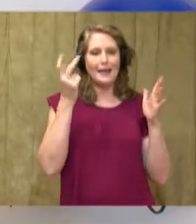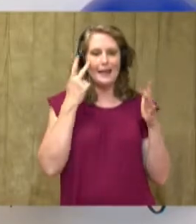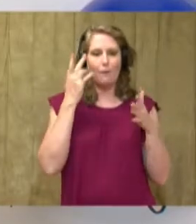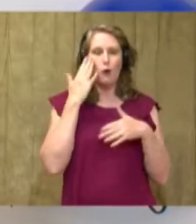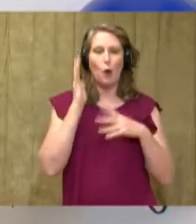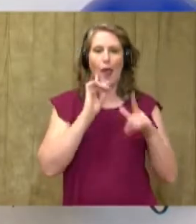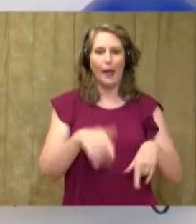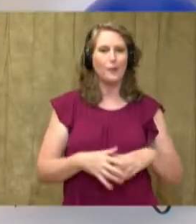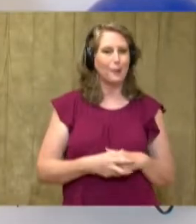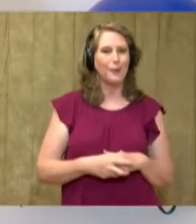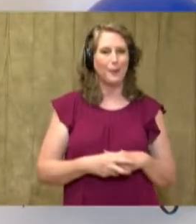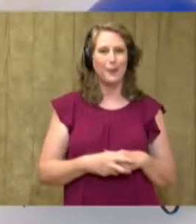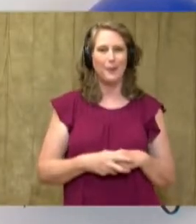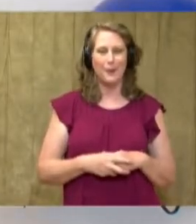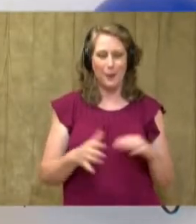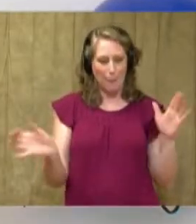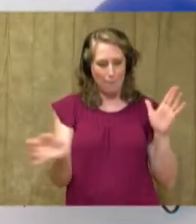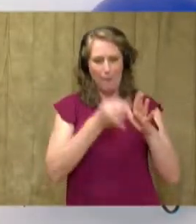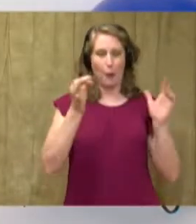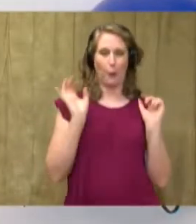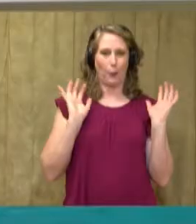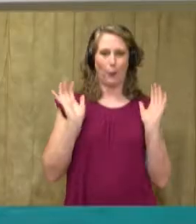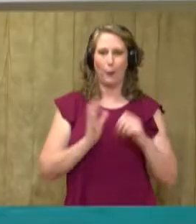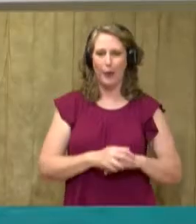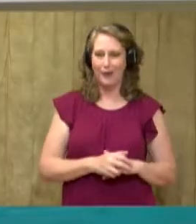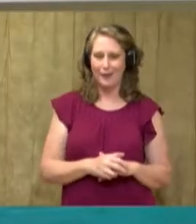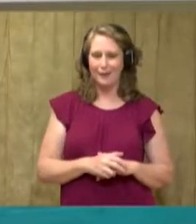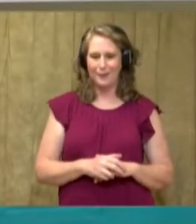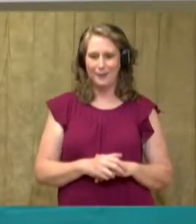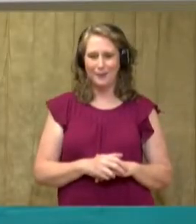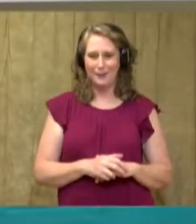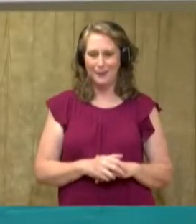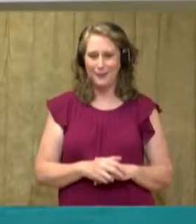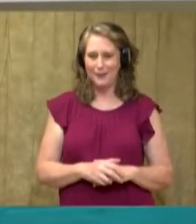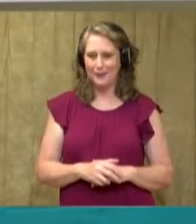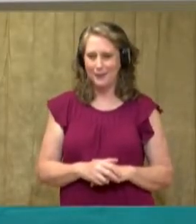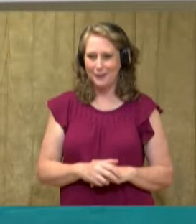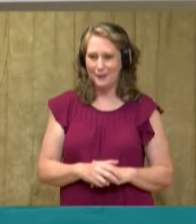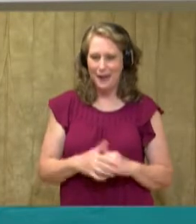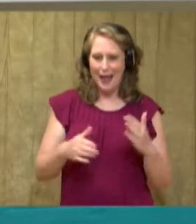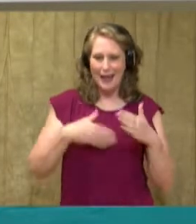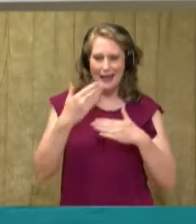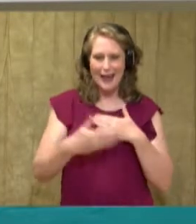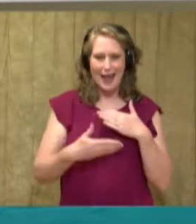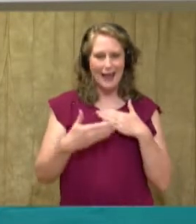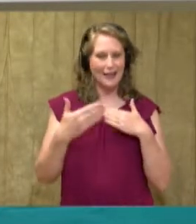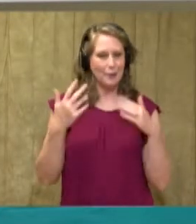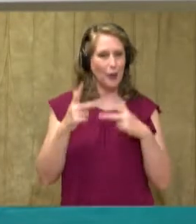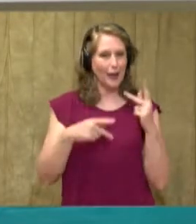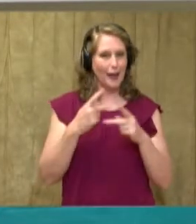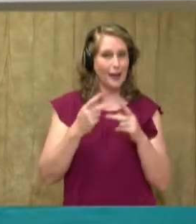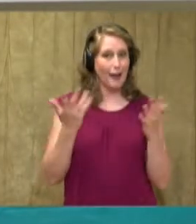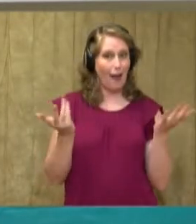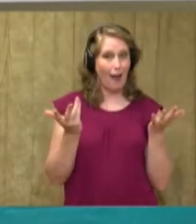All right, here we go. Woo! All right. Next up, we